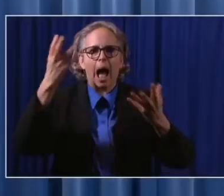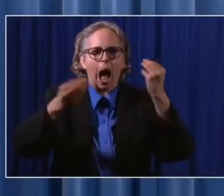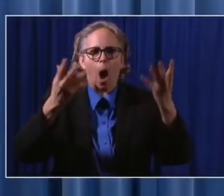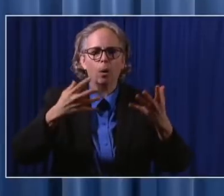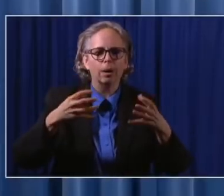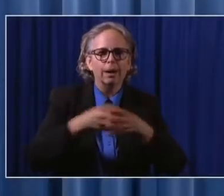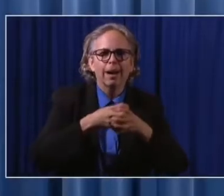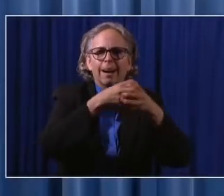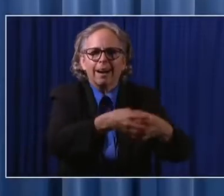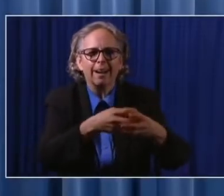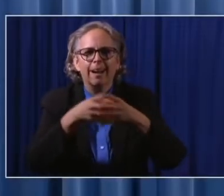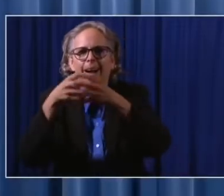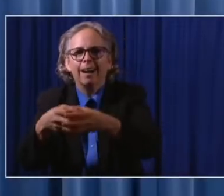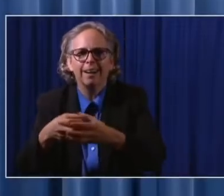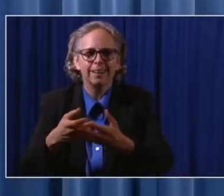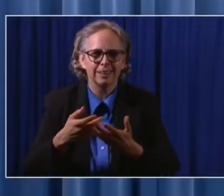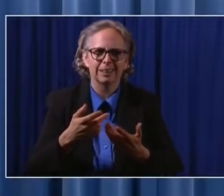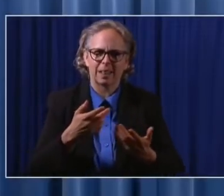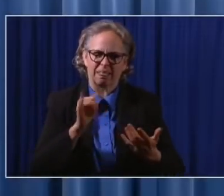is.